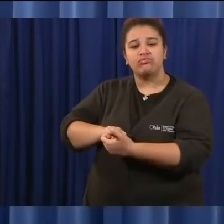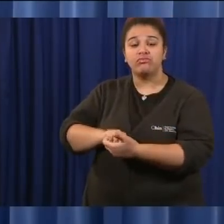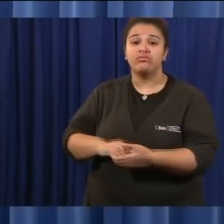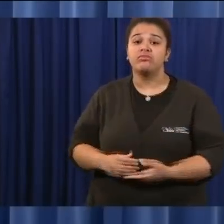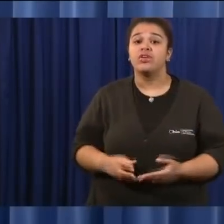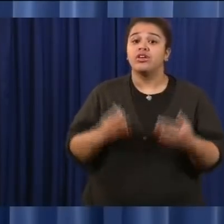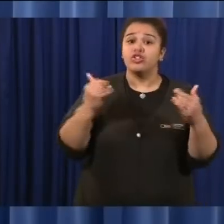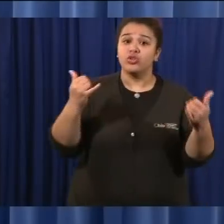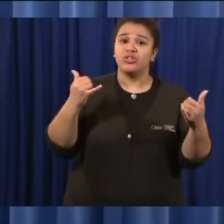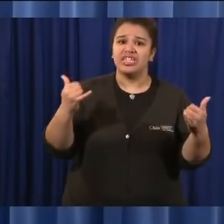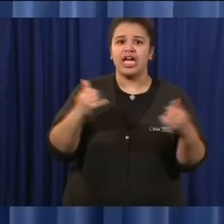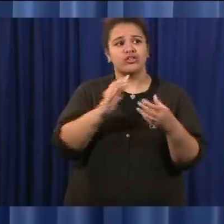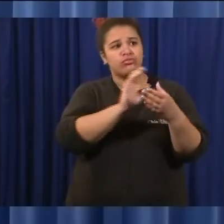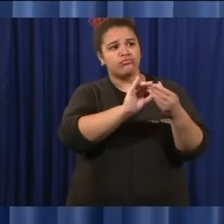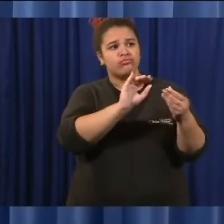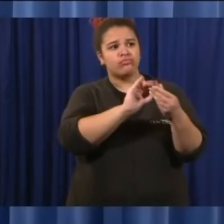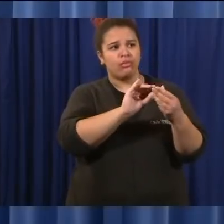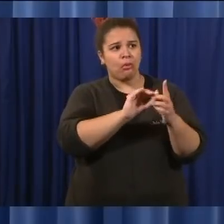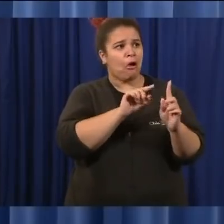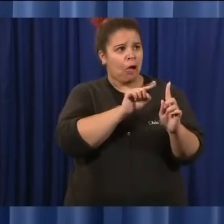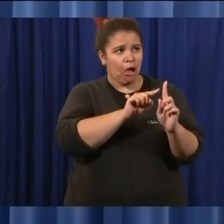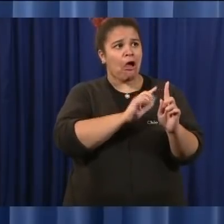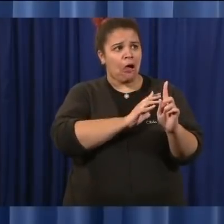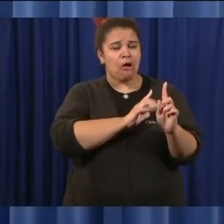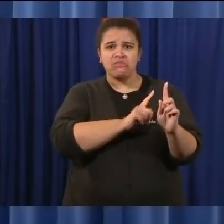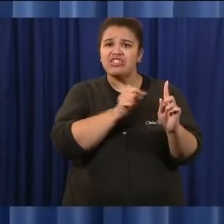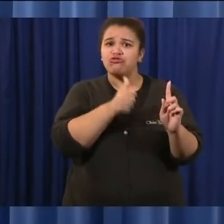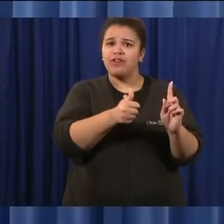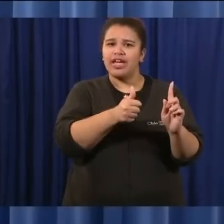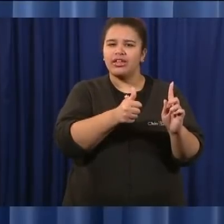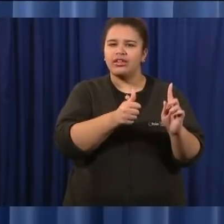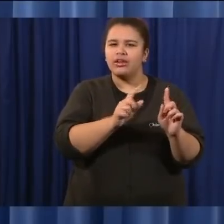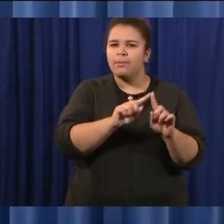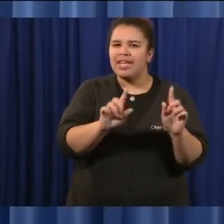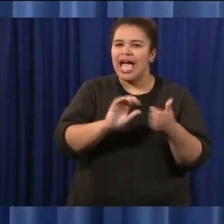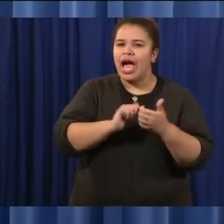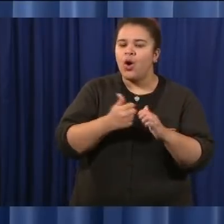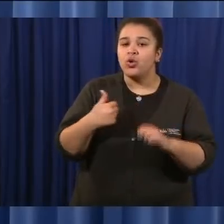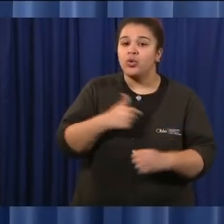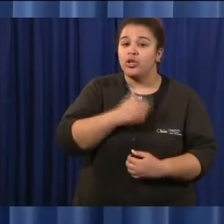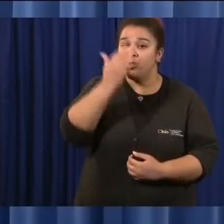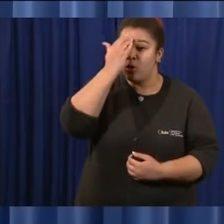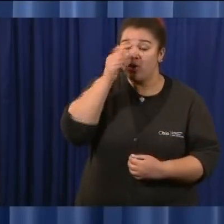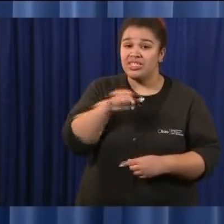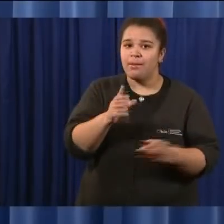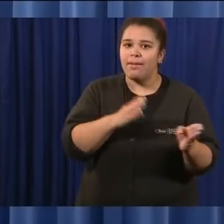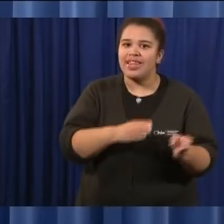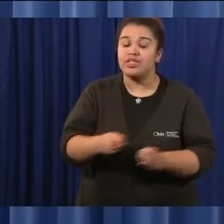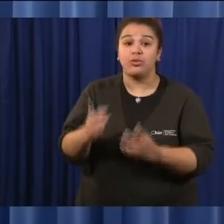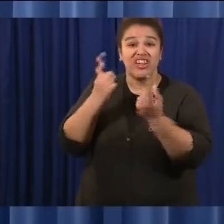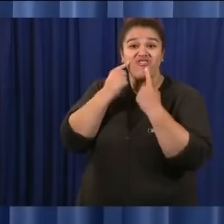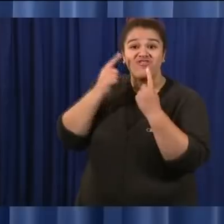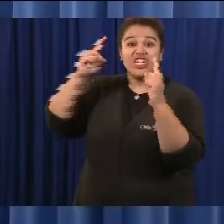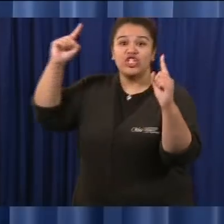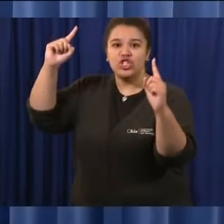do we know that these plans are going to be more efficient and less bureaucratic?